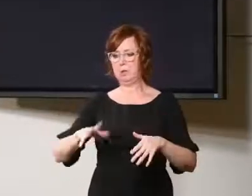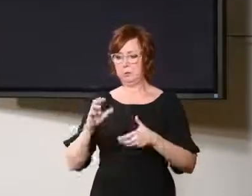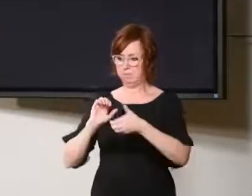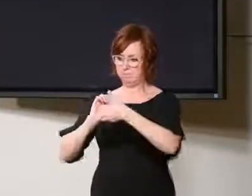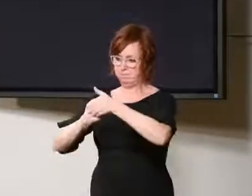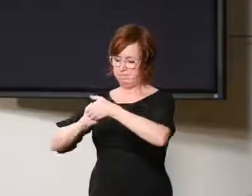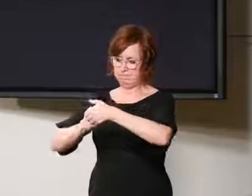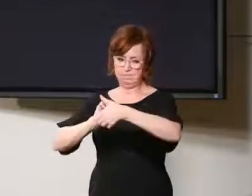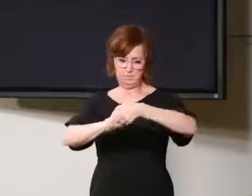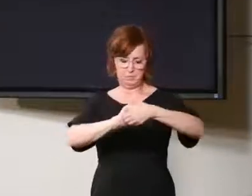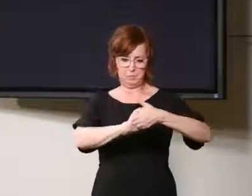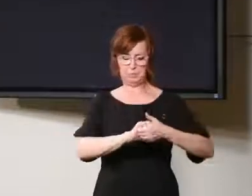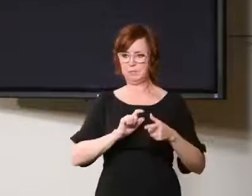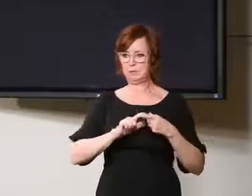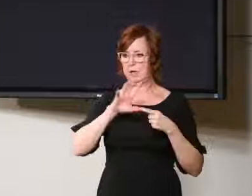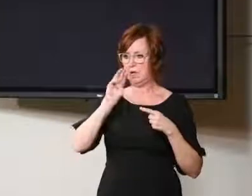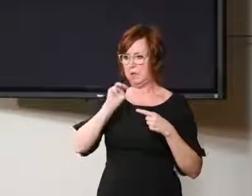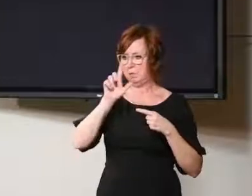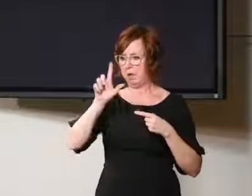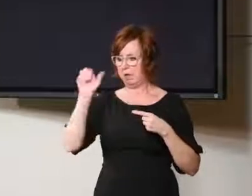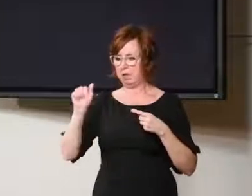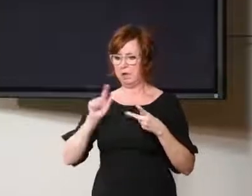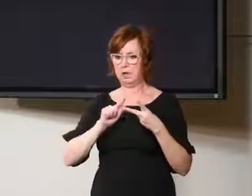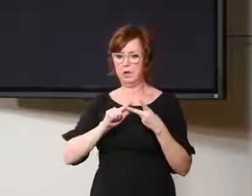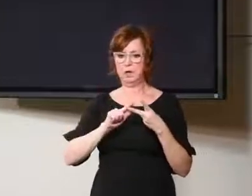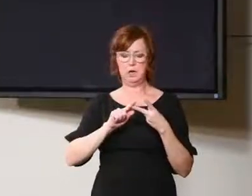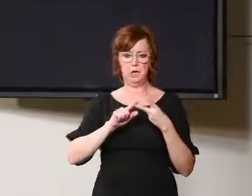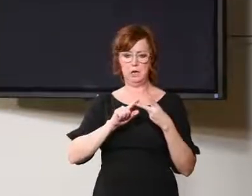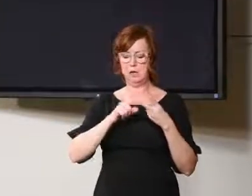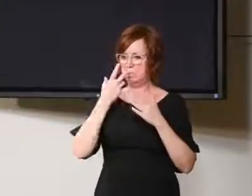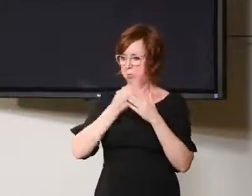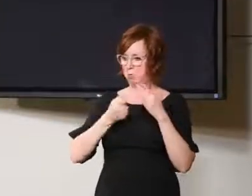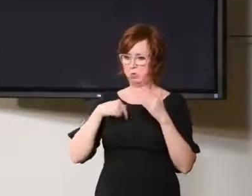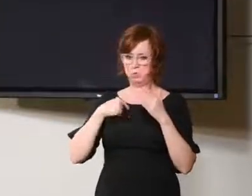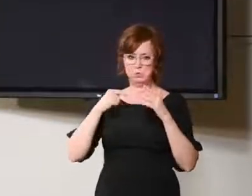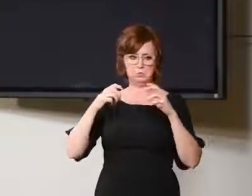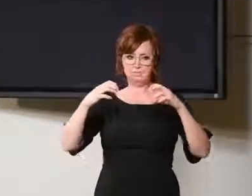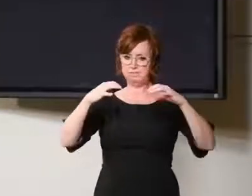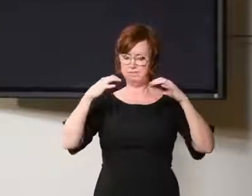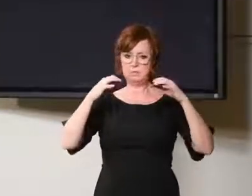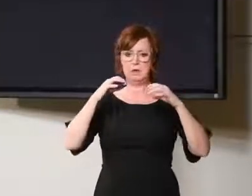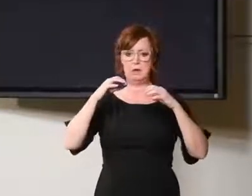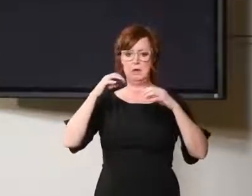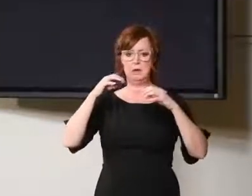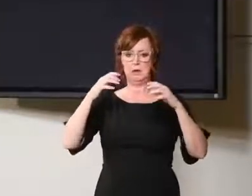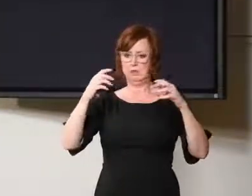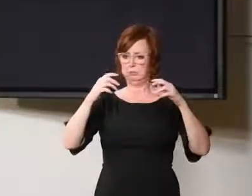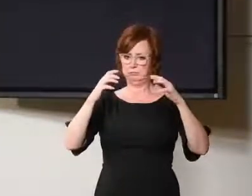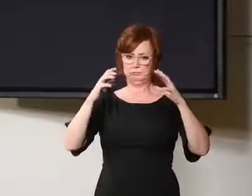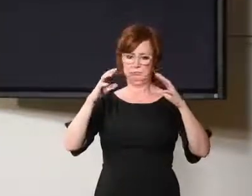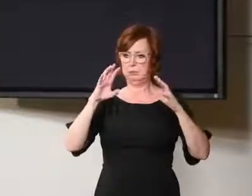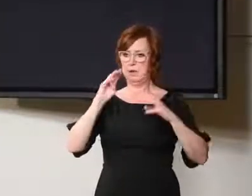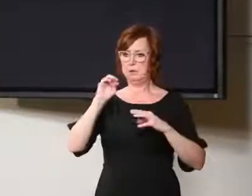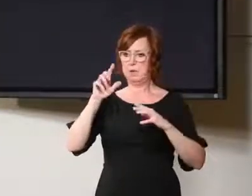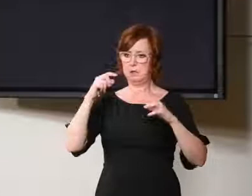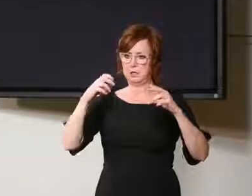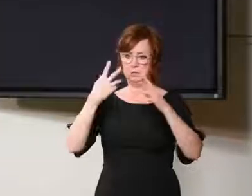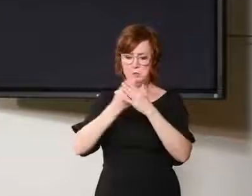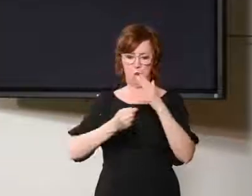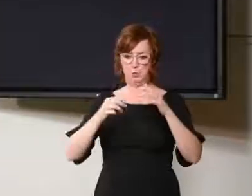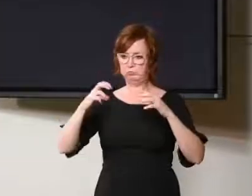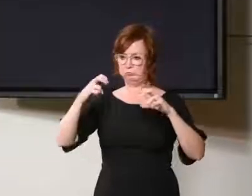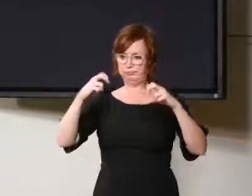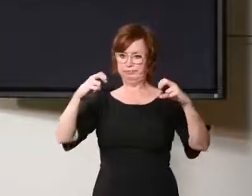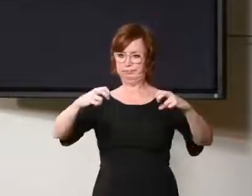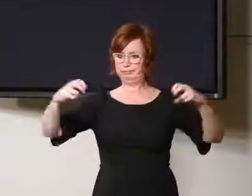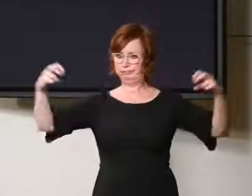both sides, cabinet ministers, caucus members, and I've spoken to cabinet about what I've done with the salary lift that we have